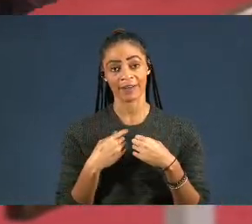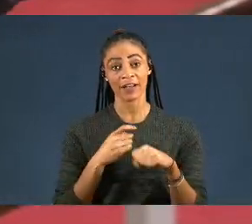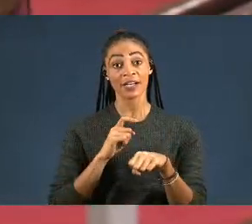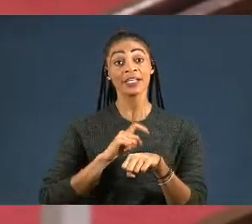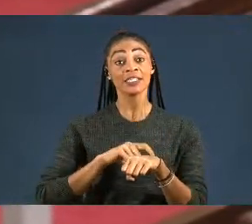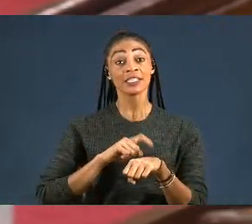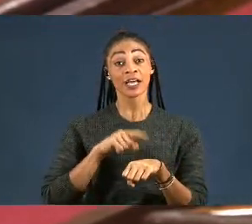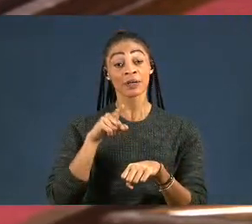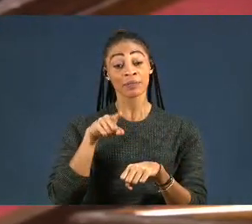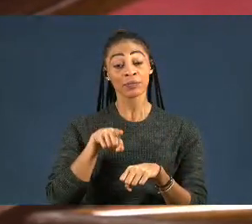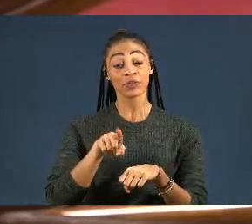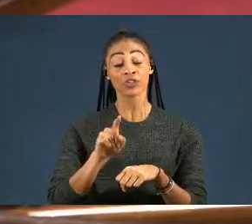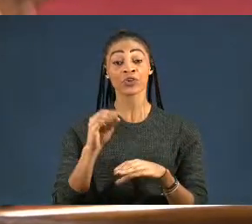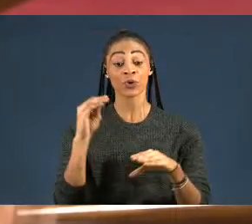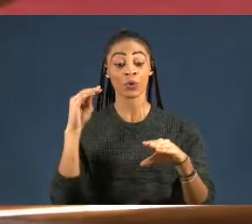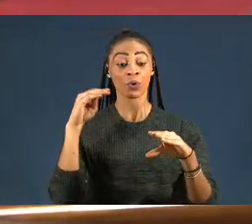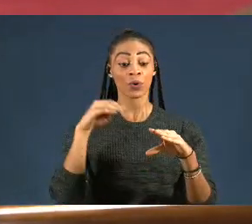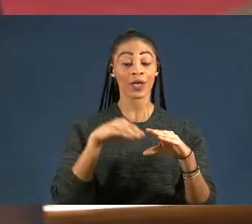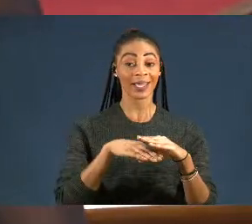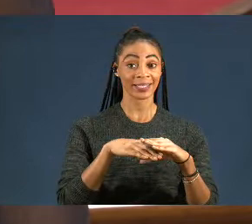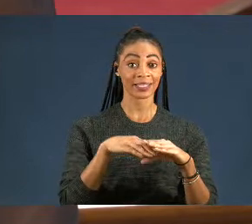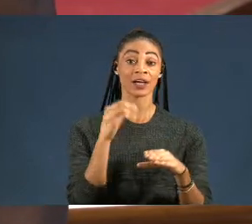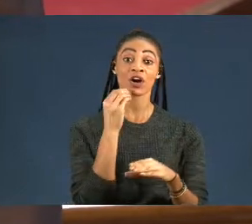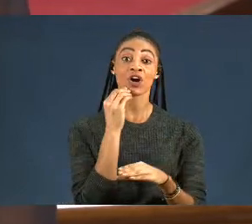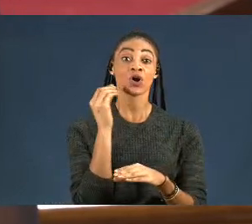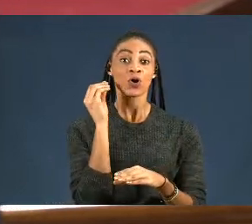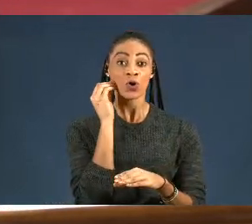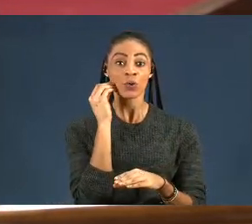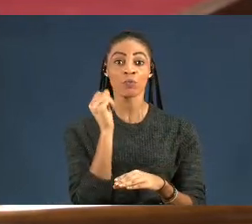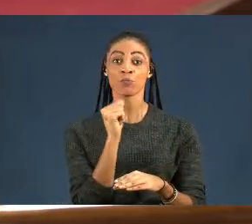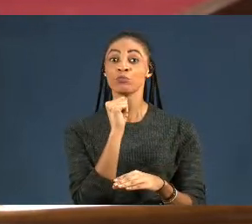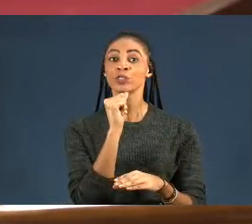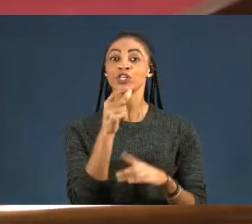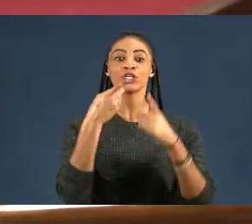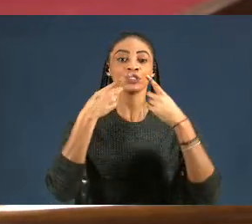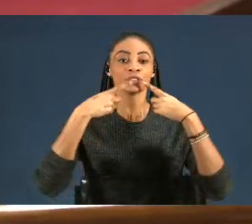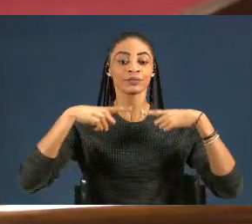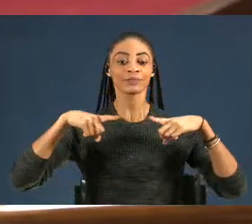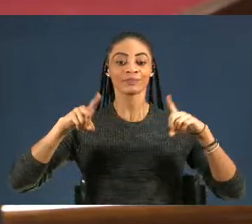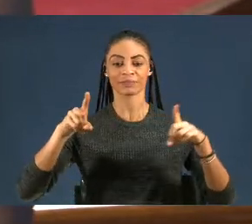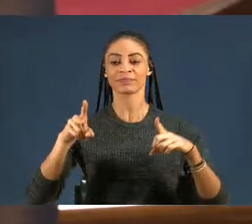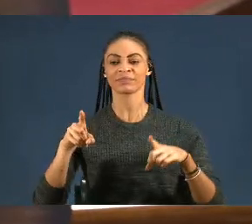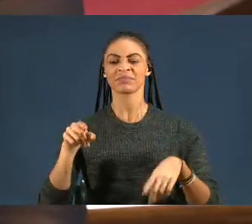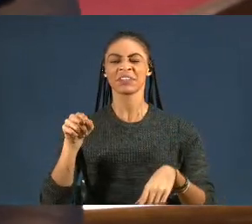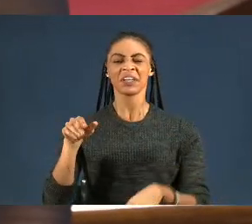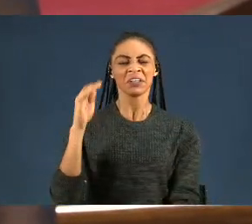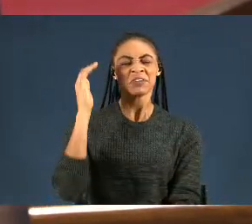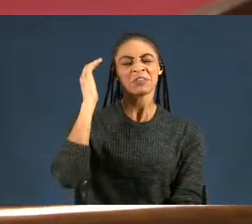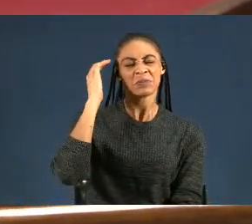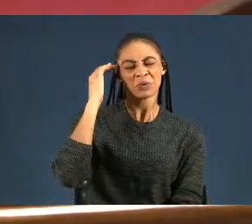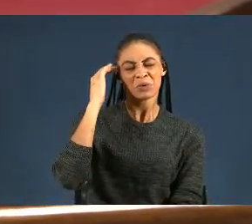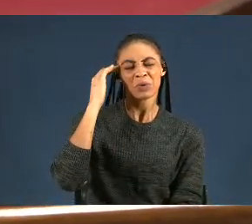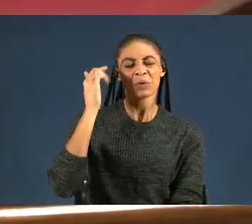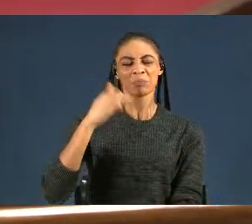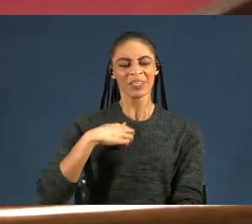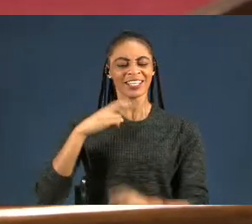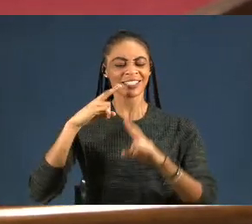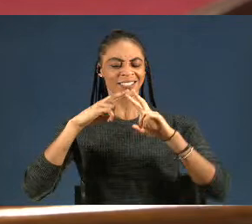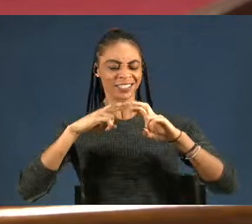you enter your home, you don't have to announce it. You don't have to announce, unajua vile ninatafutaga pesa.